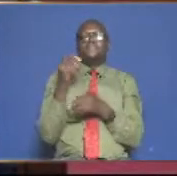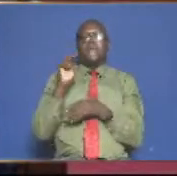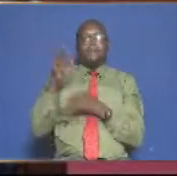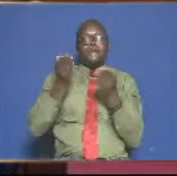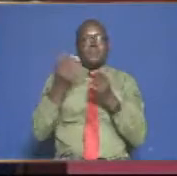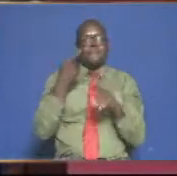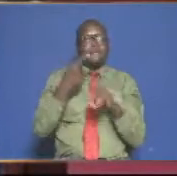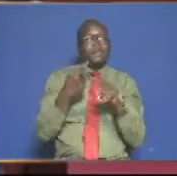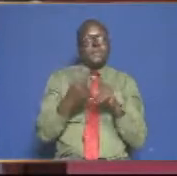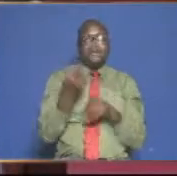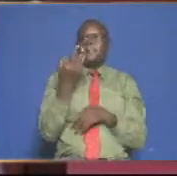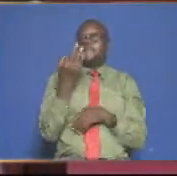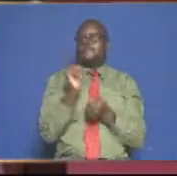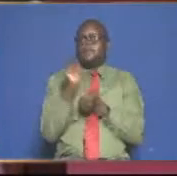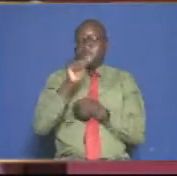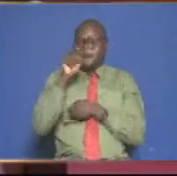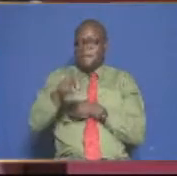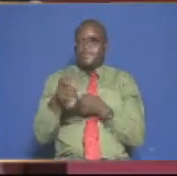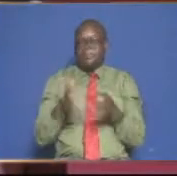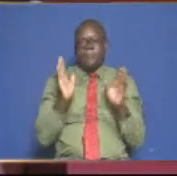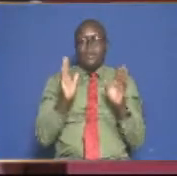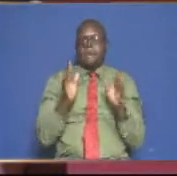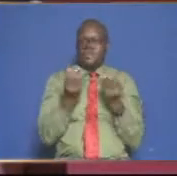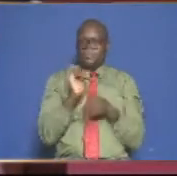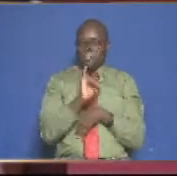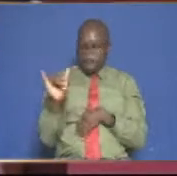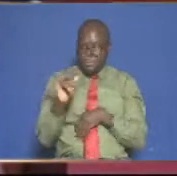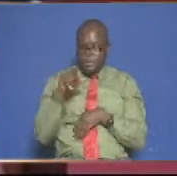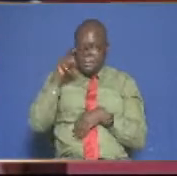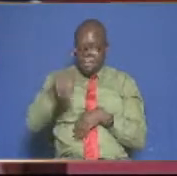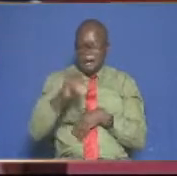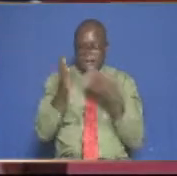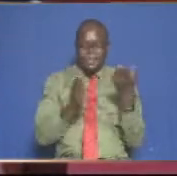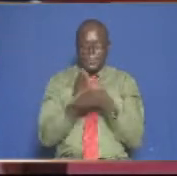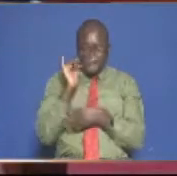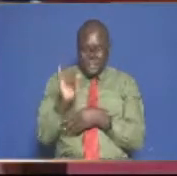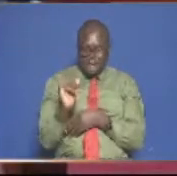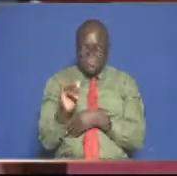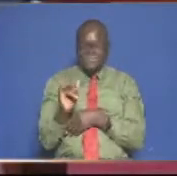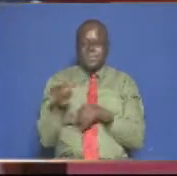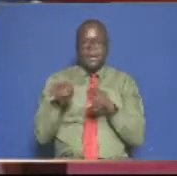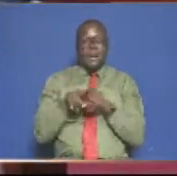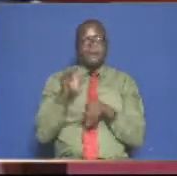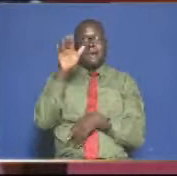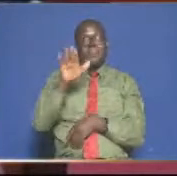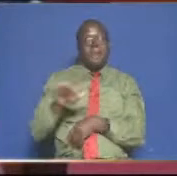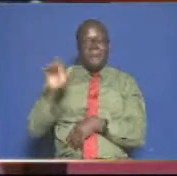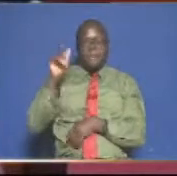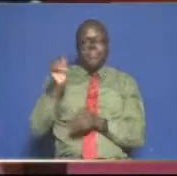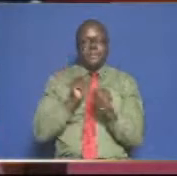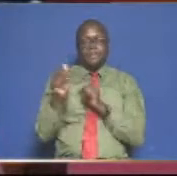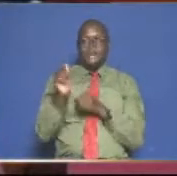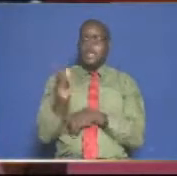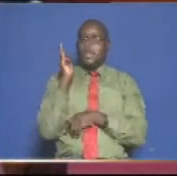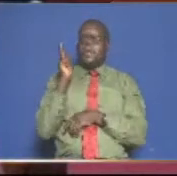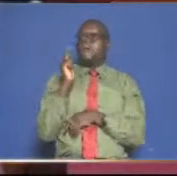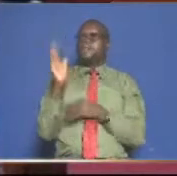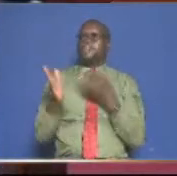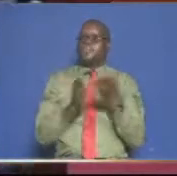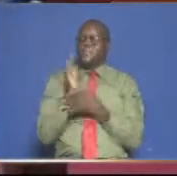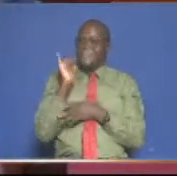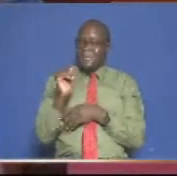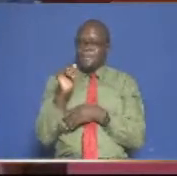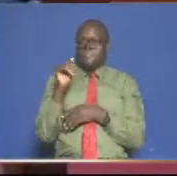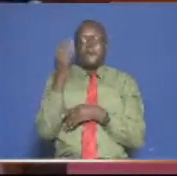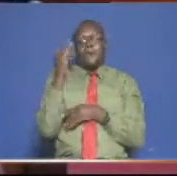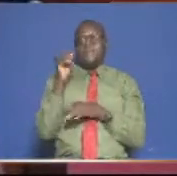Speaker, there must be a way to deal with it. We must ensure that, Mr. Speaker, as a House, we pass some laws that ensure that, because you